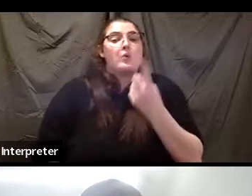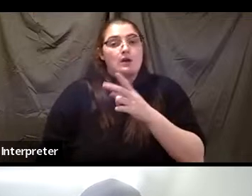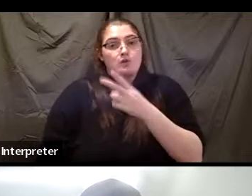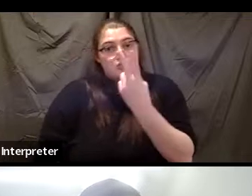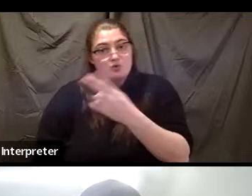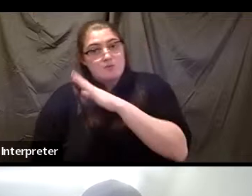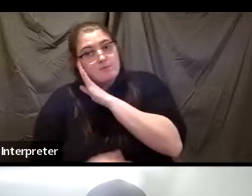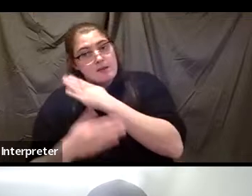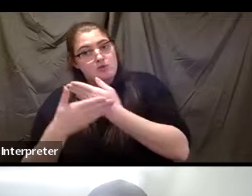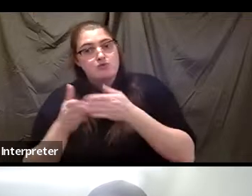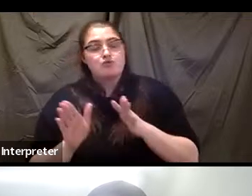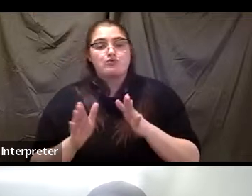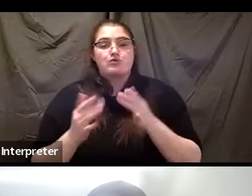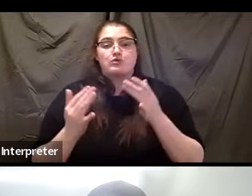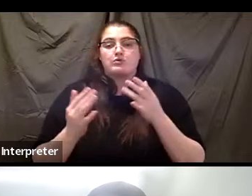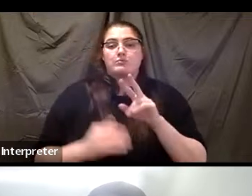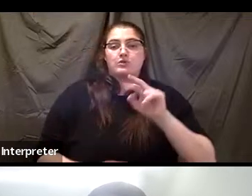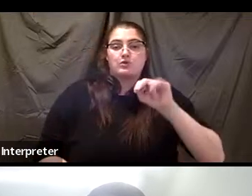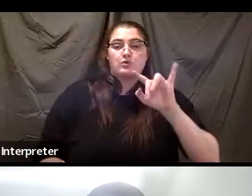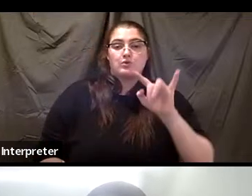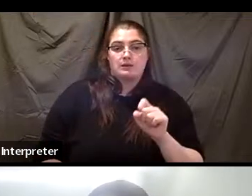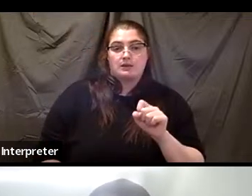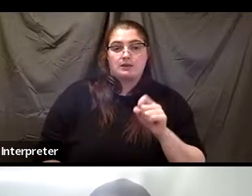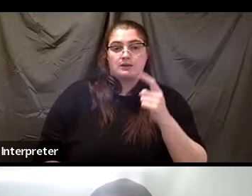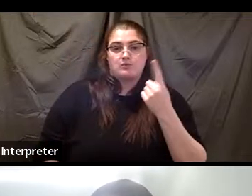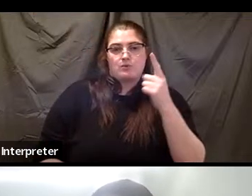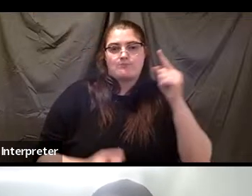So that's already part of the plan.